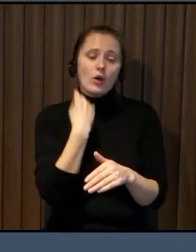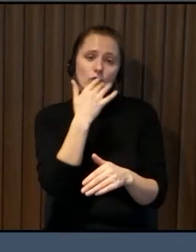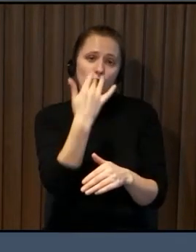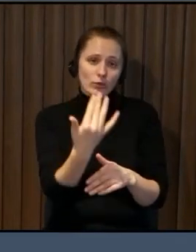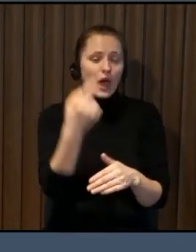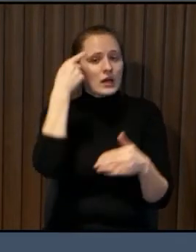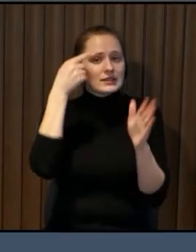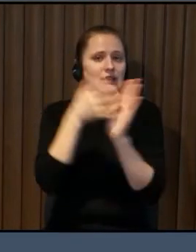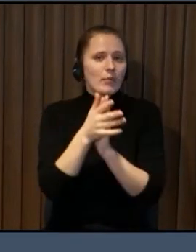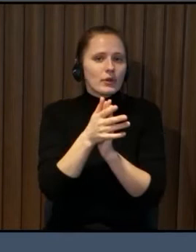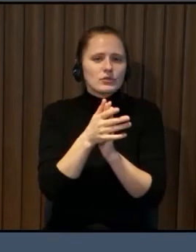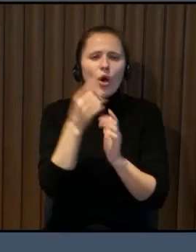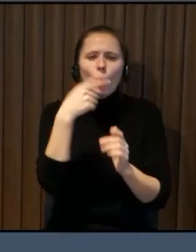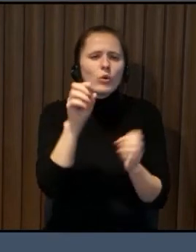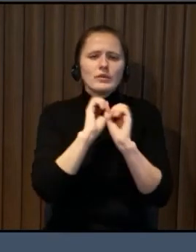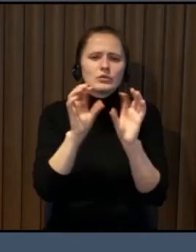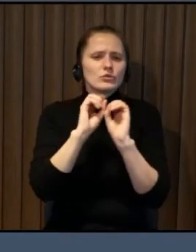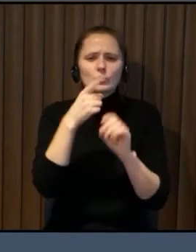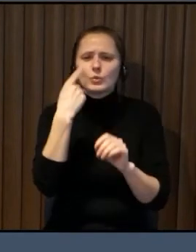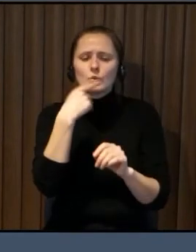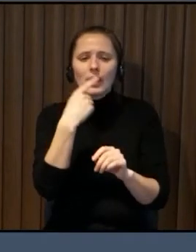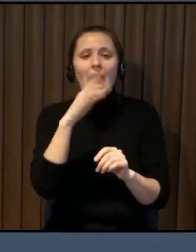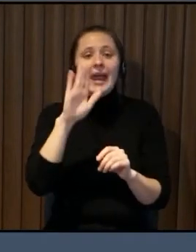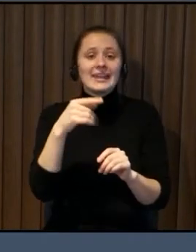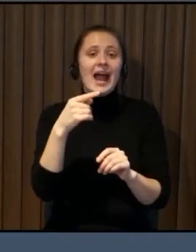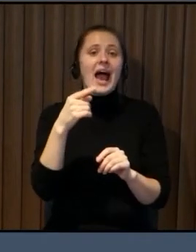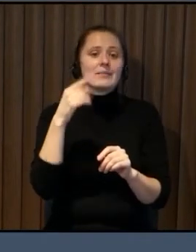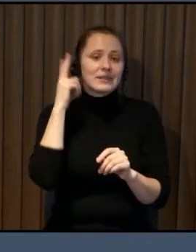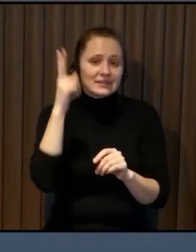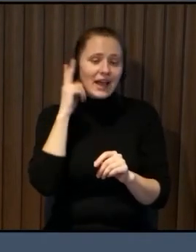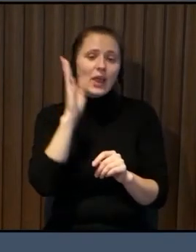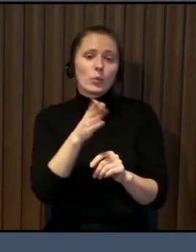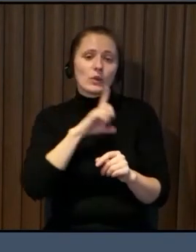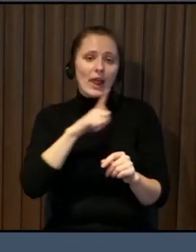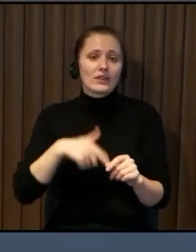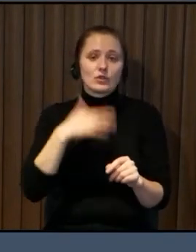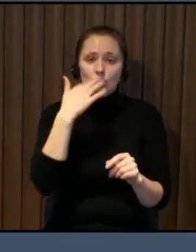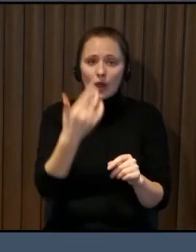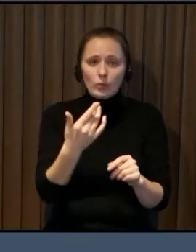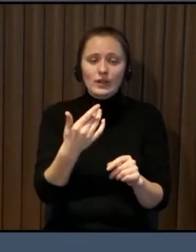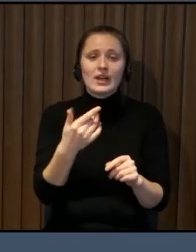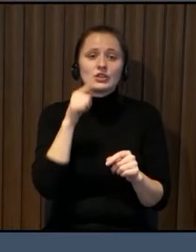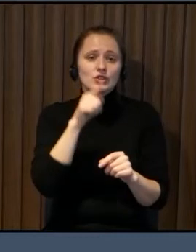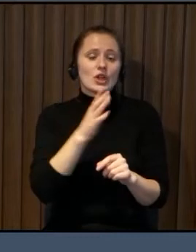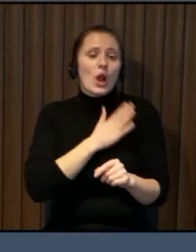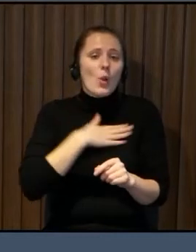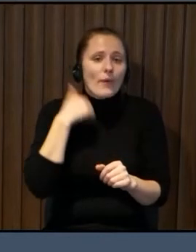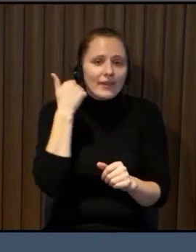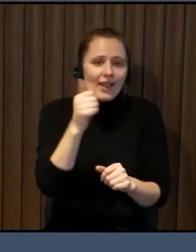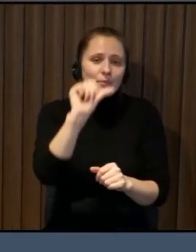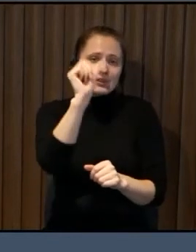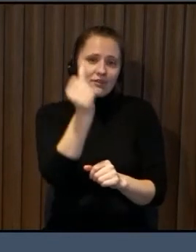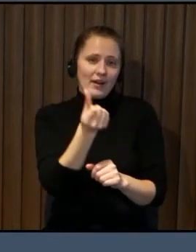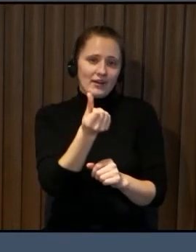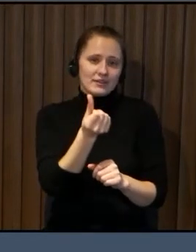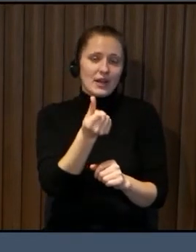already in English and to understand what they are talking about. And even if the sound